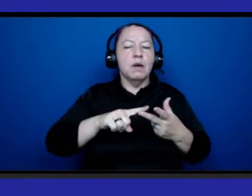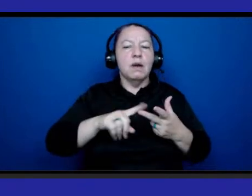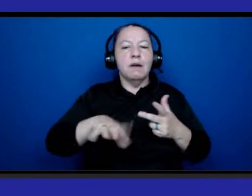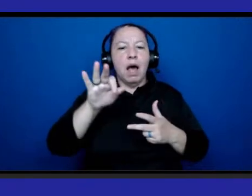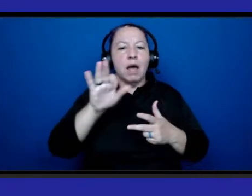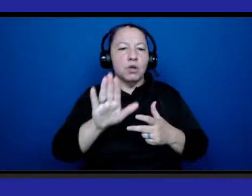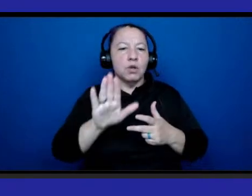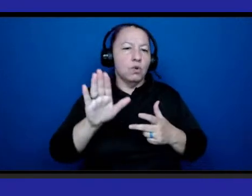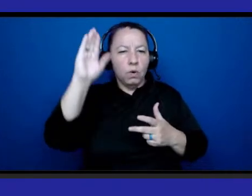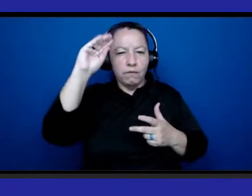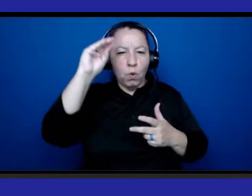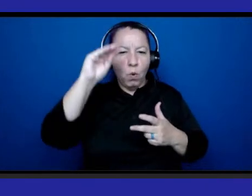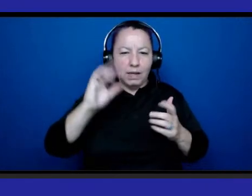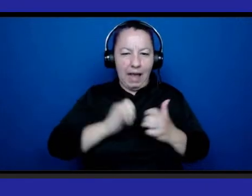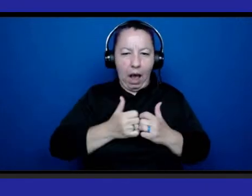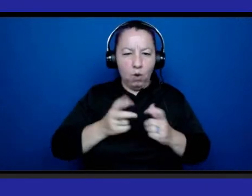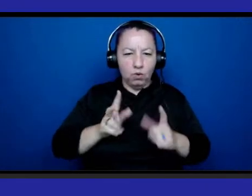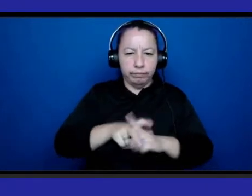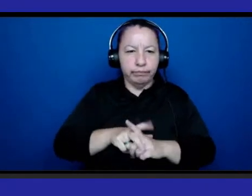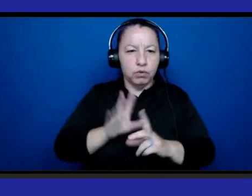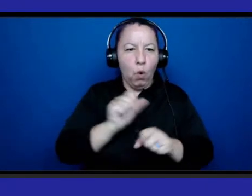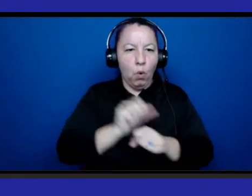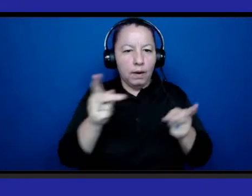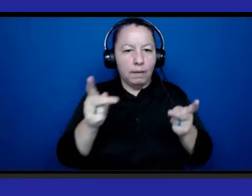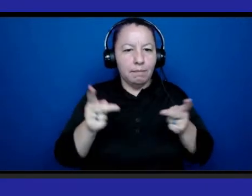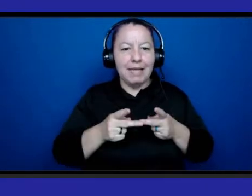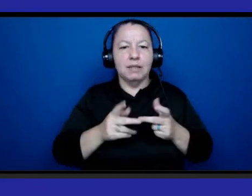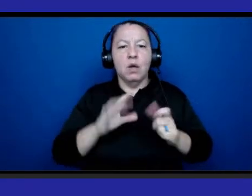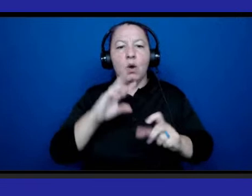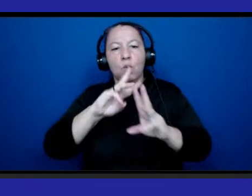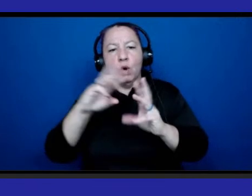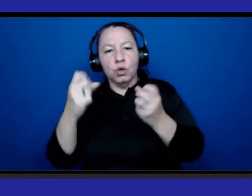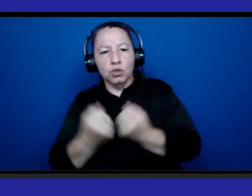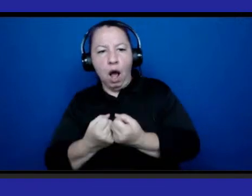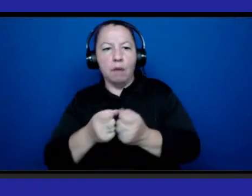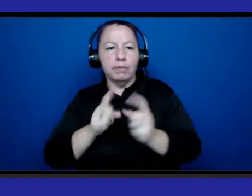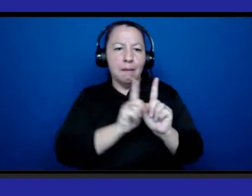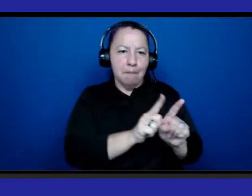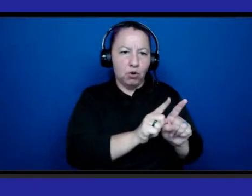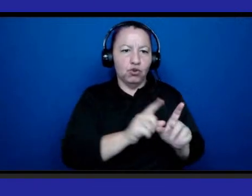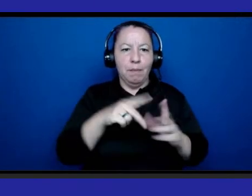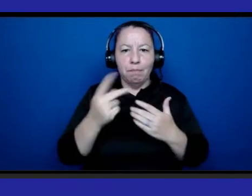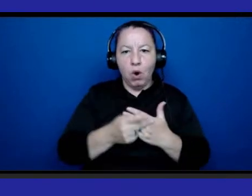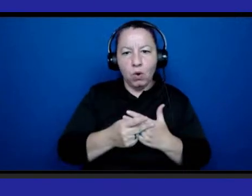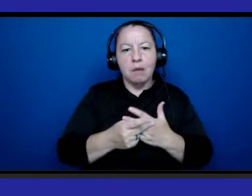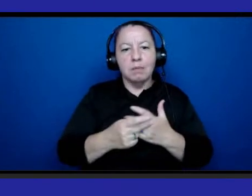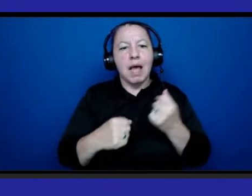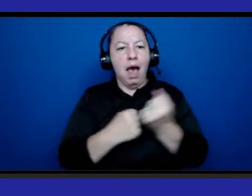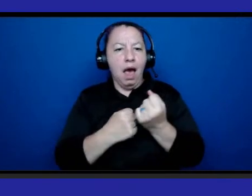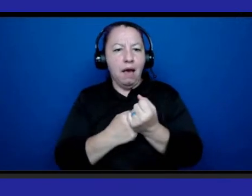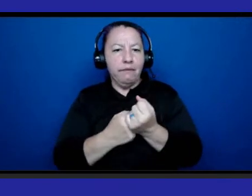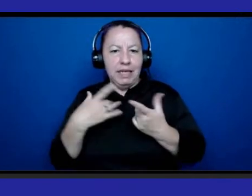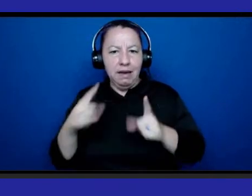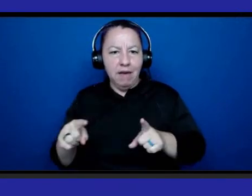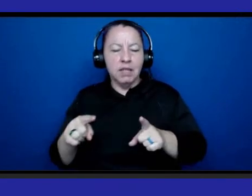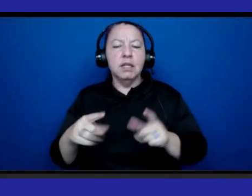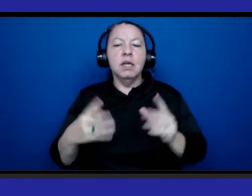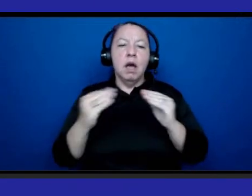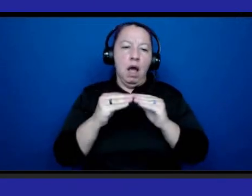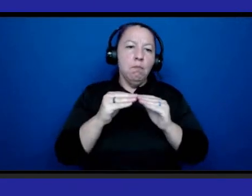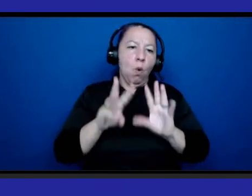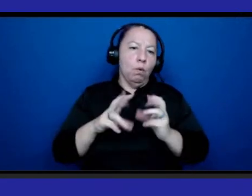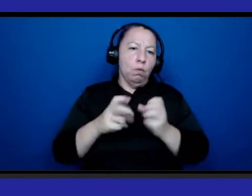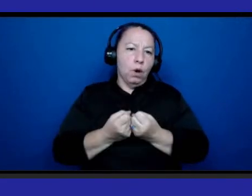different educational workshops, and also mentorship programs and advocacy events and more workshops to